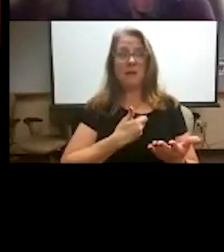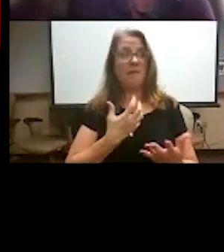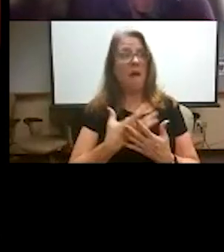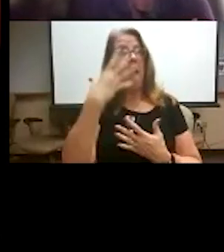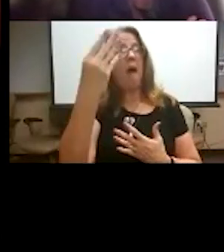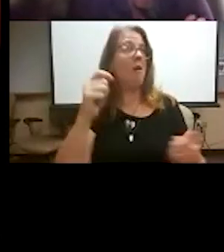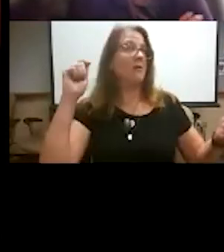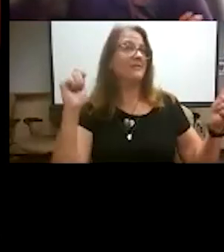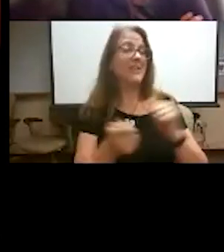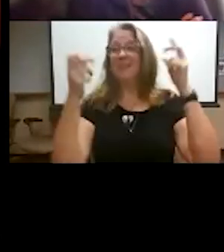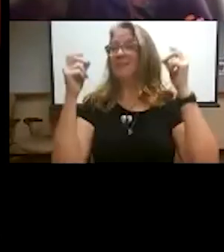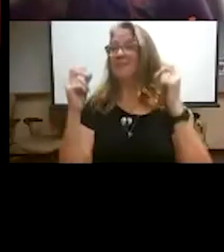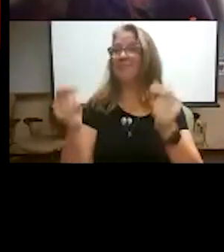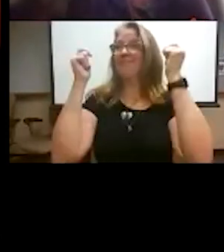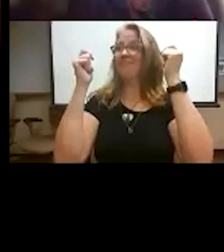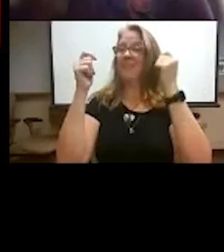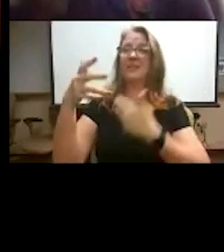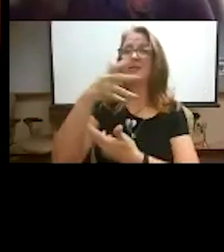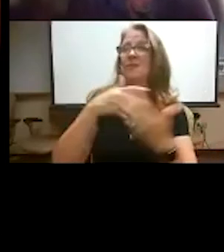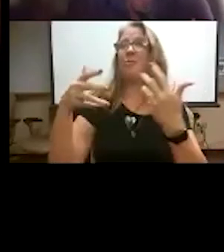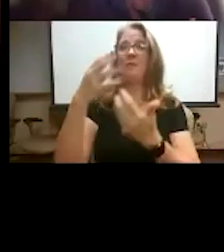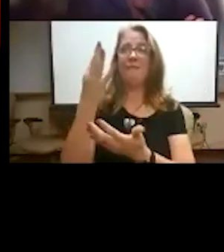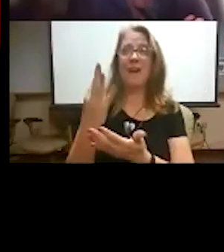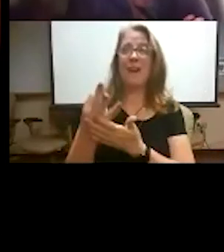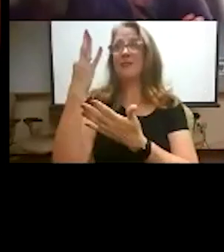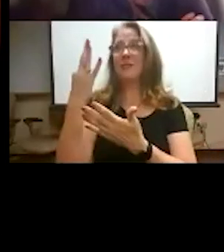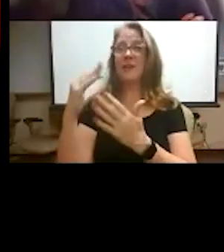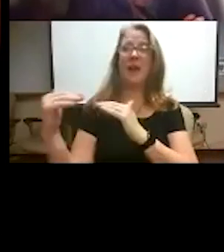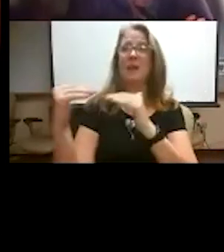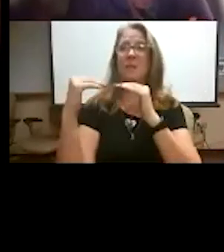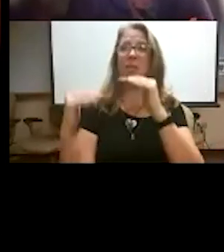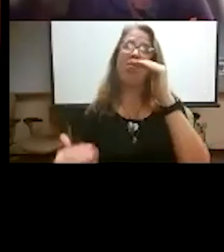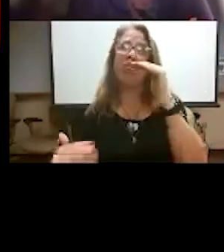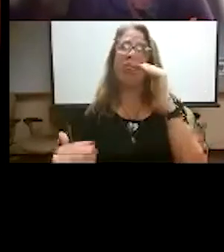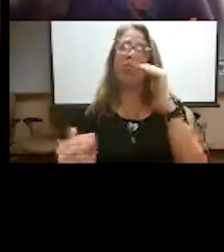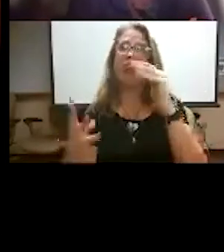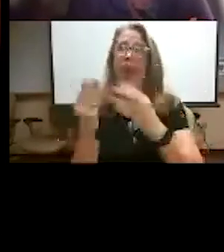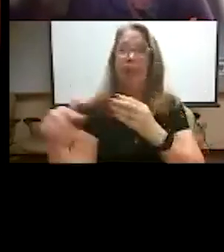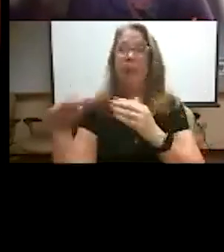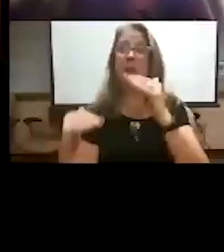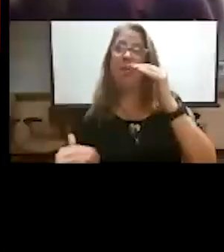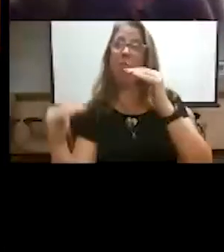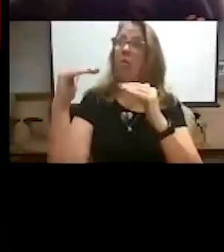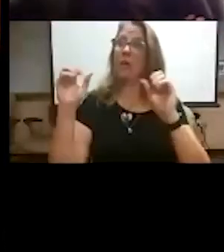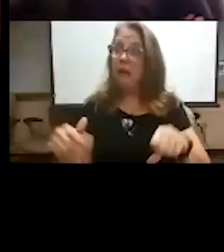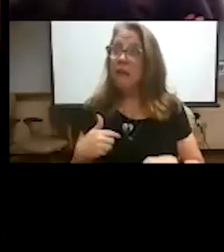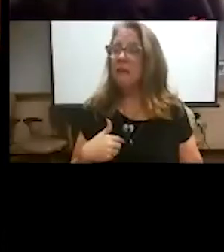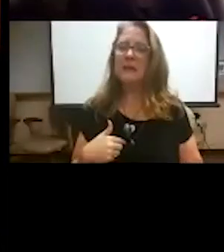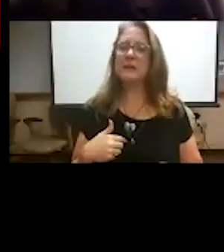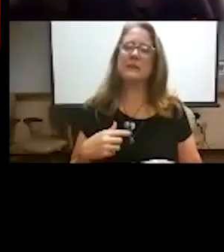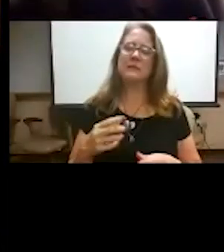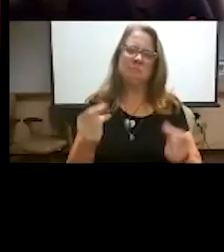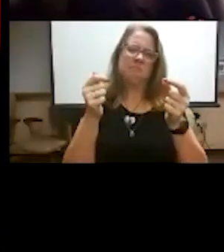instantly change the social and financial inequities that are in the system, which are profound, but